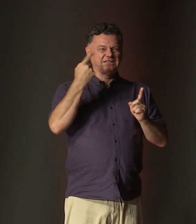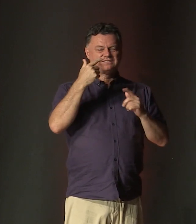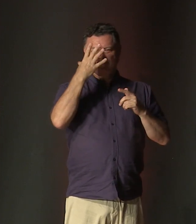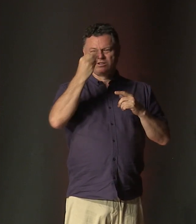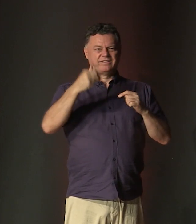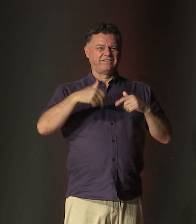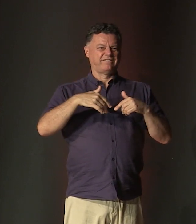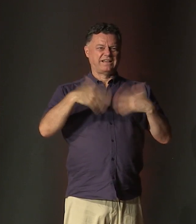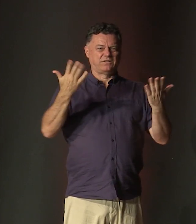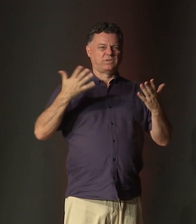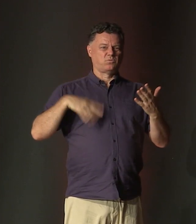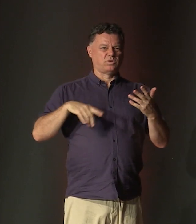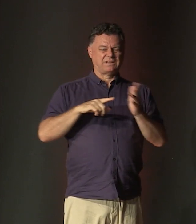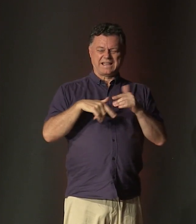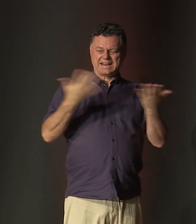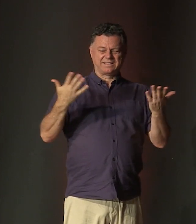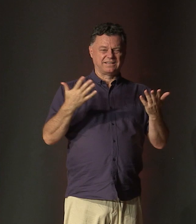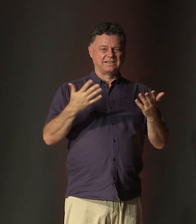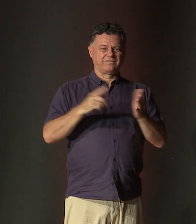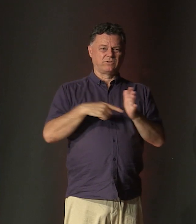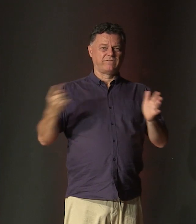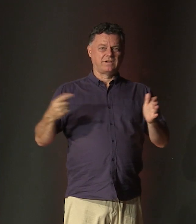forever, and they don't have to give you a cent.